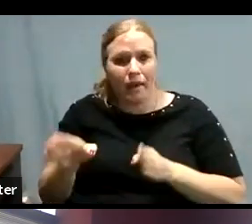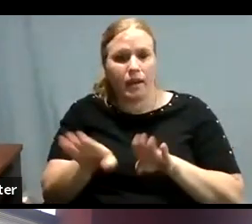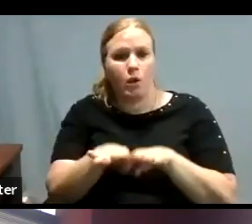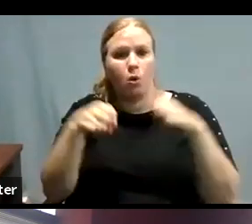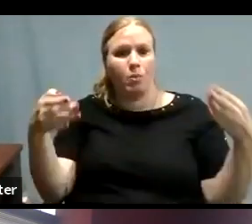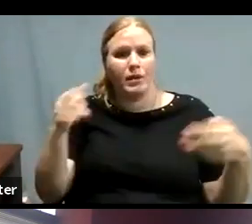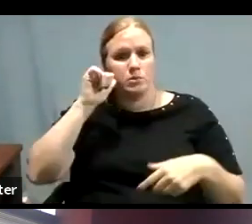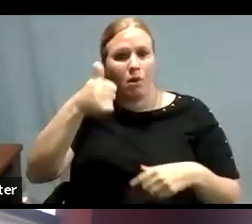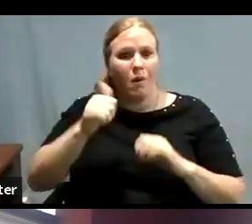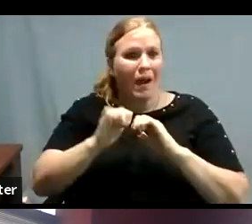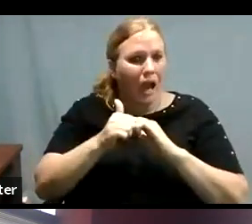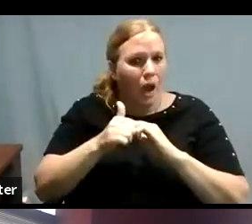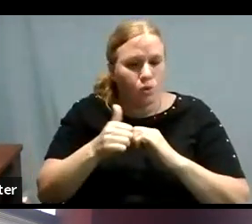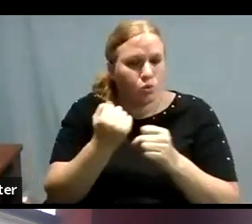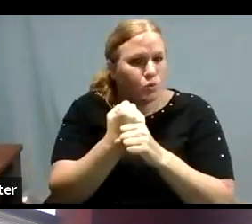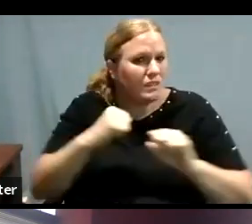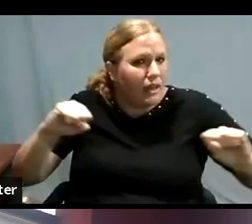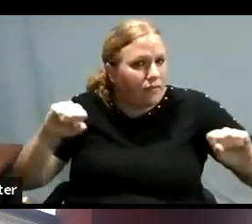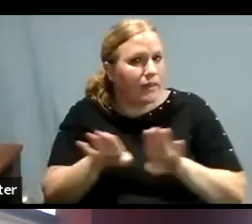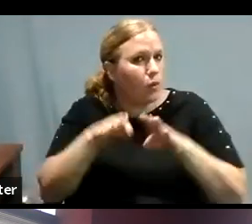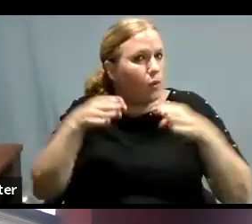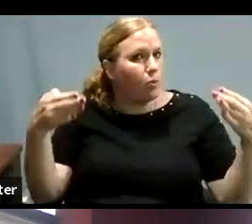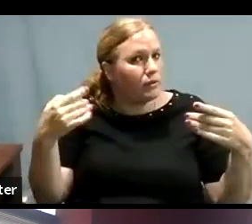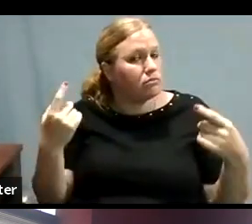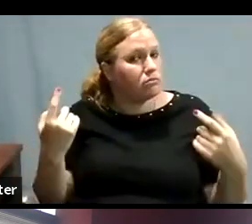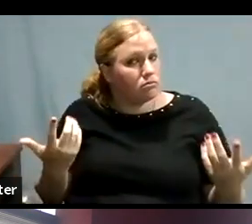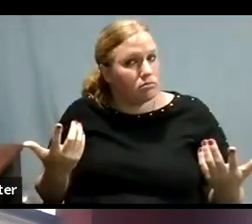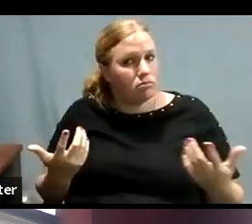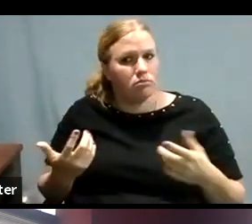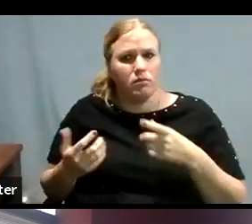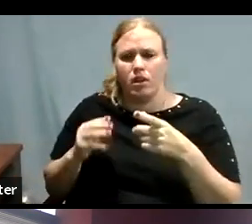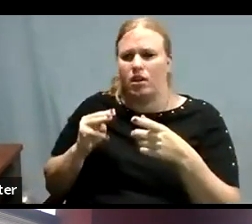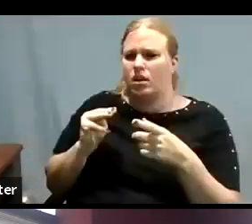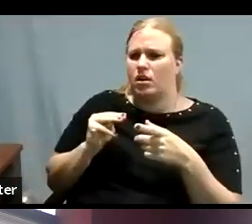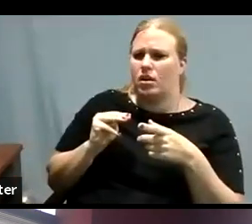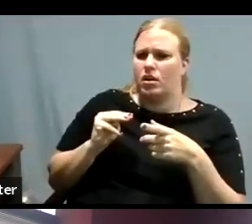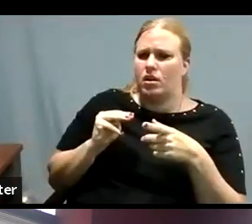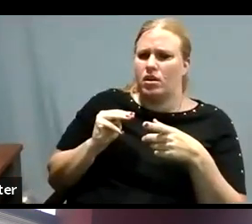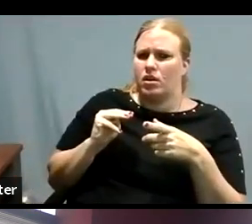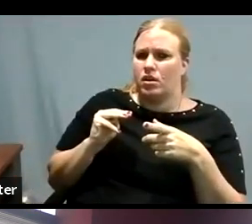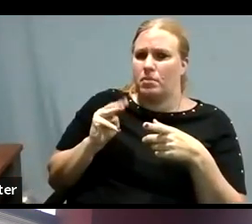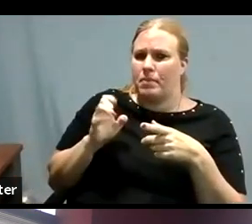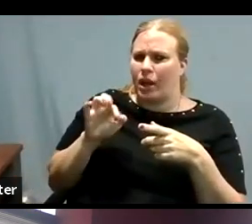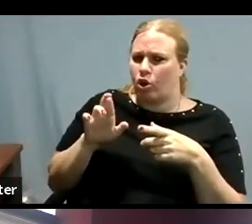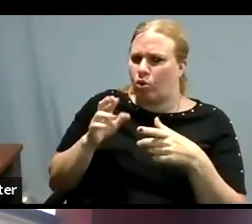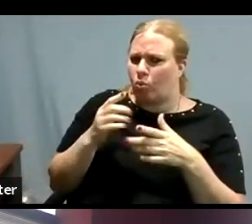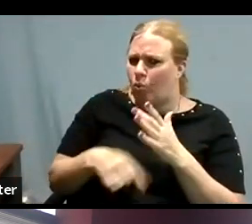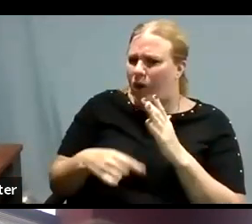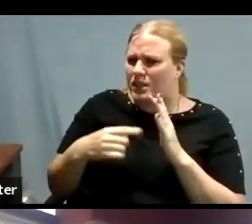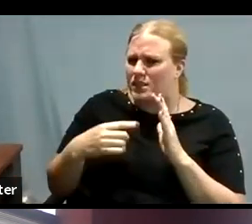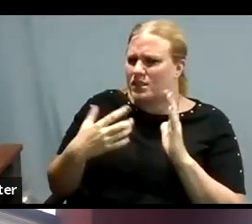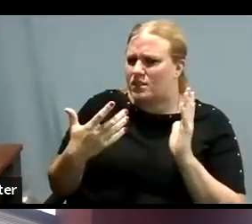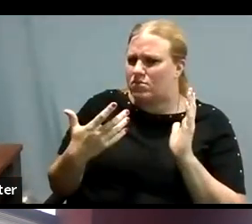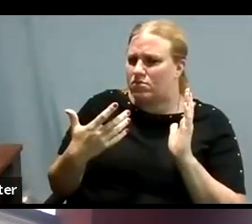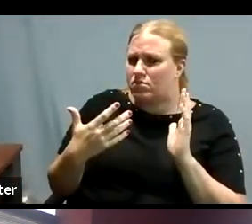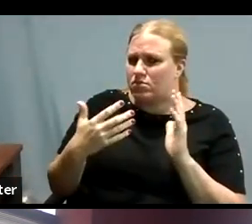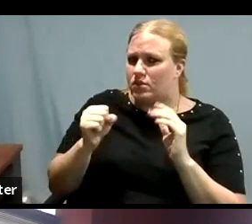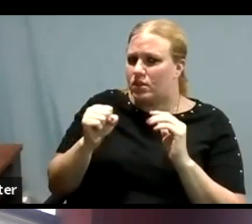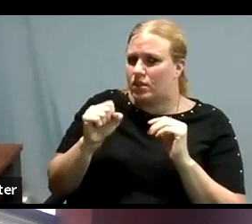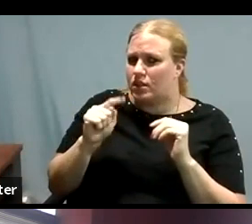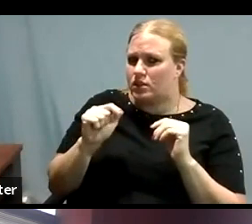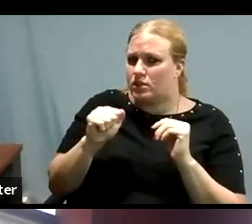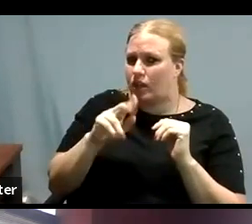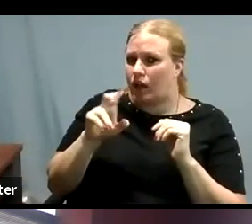safely amidst the pandemic? What's the status on the restaurant list? Do we know? Mayor, I sent it to